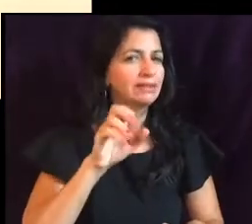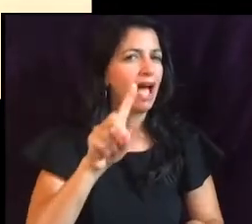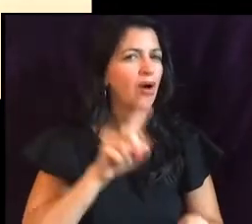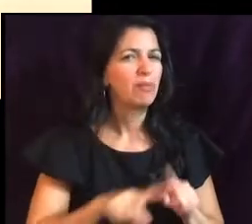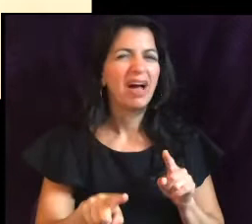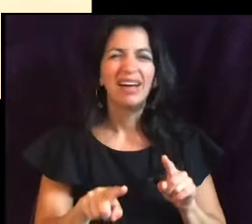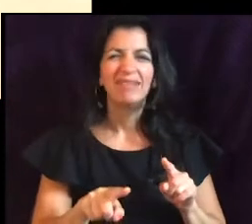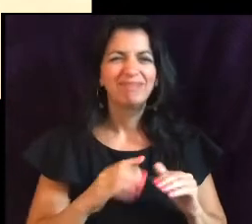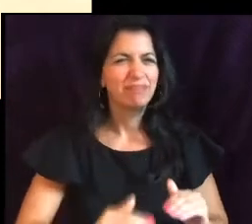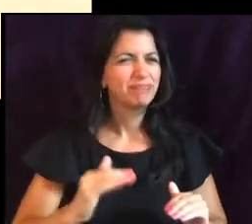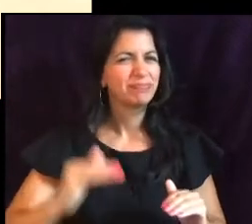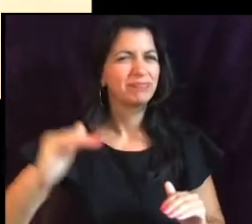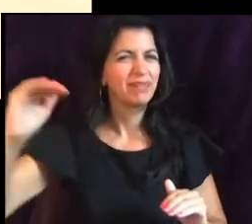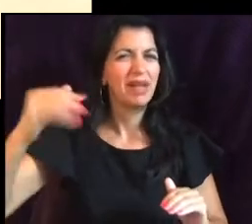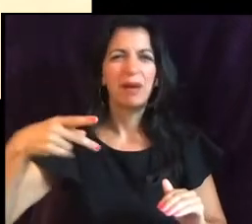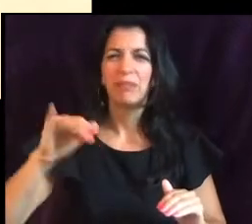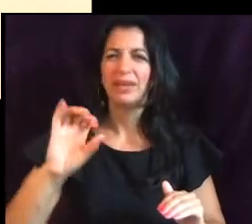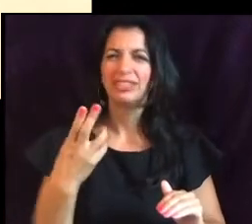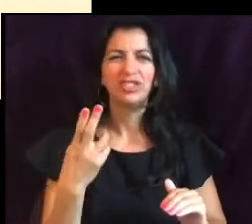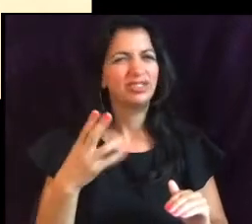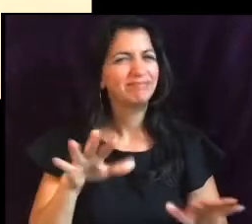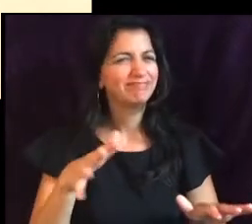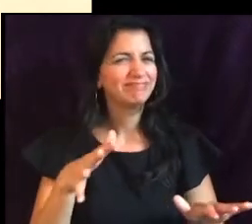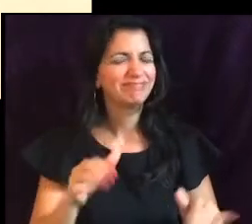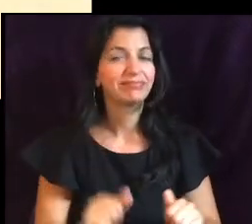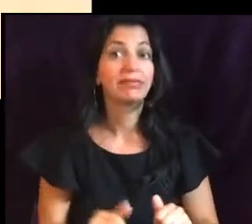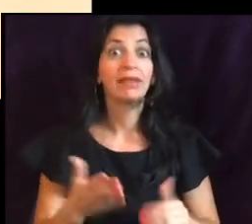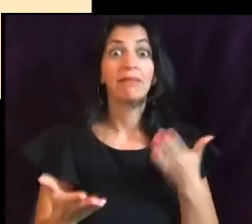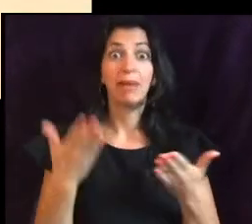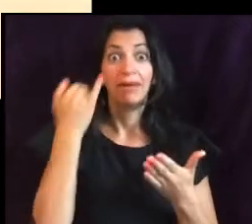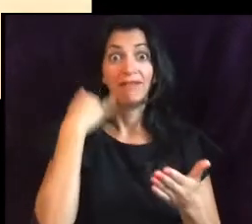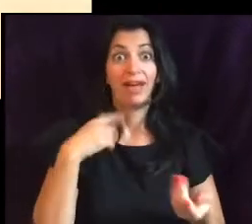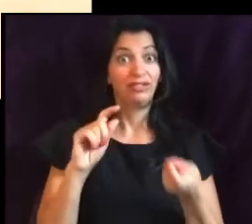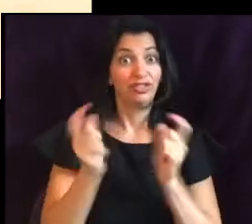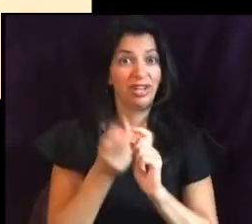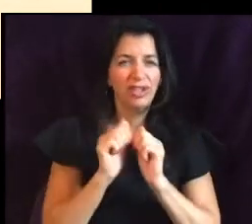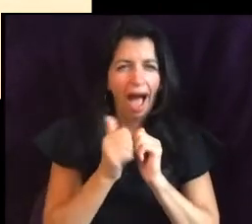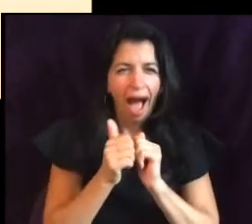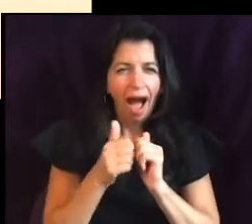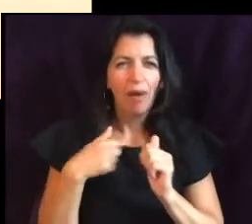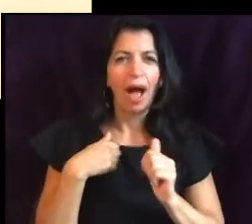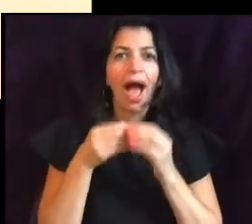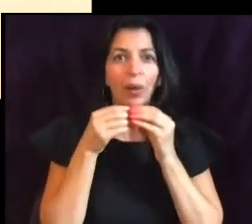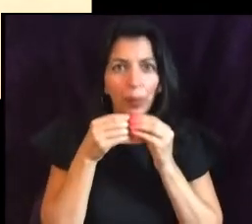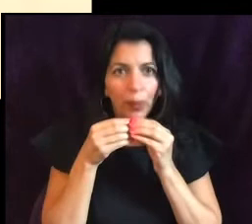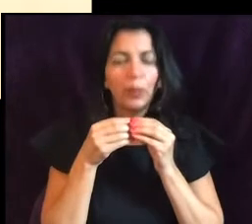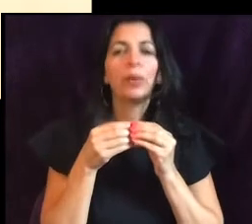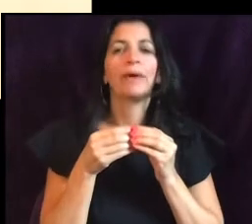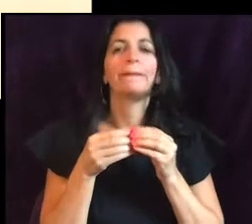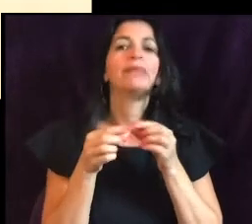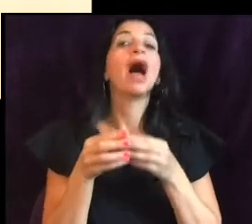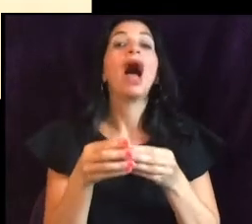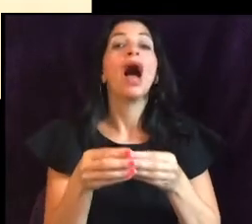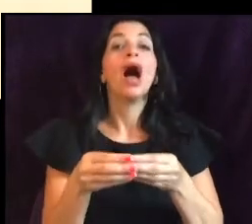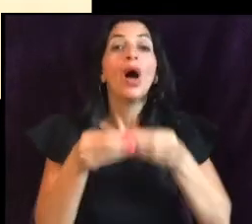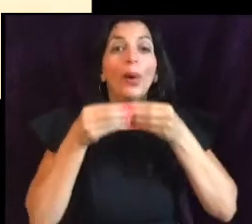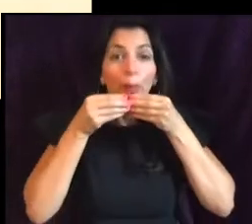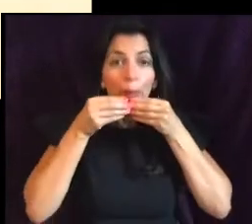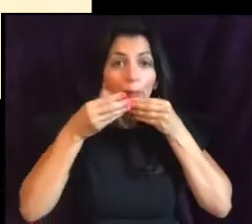pitch, not so much. But maybe let's change the way that we blow into the tube. What if we blow down like